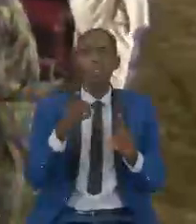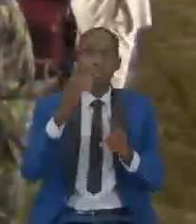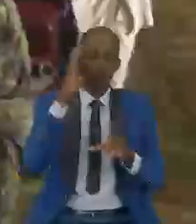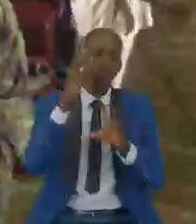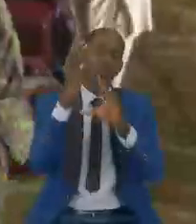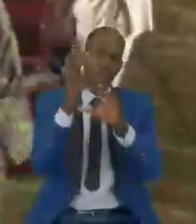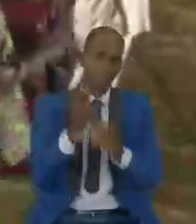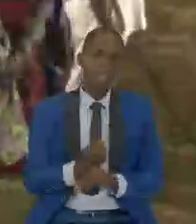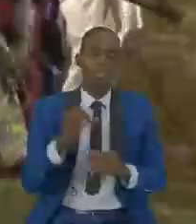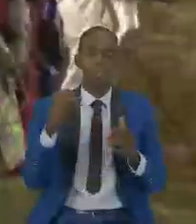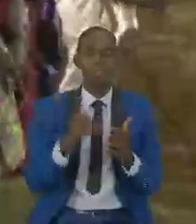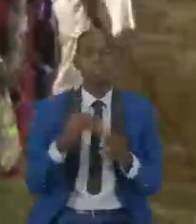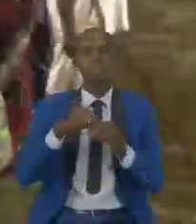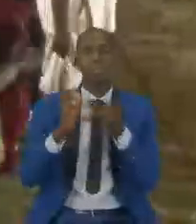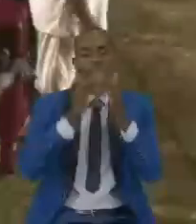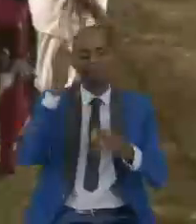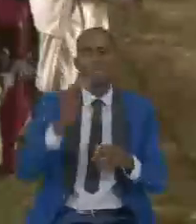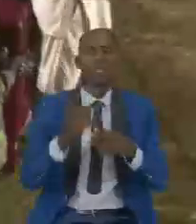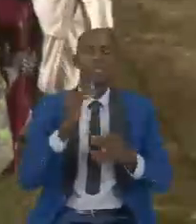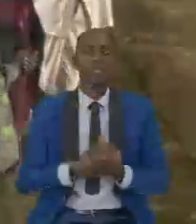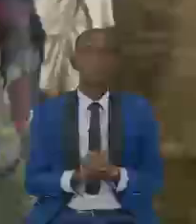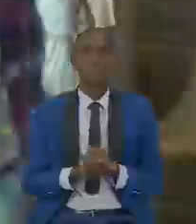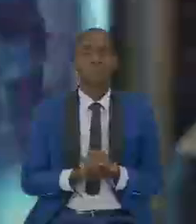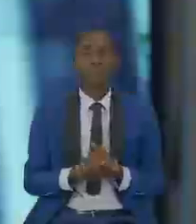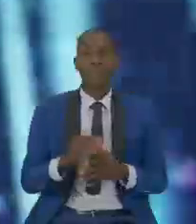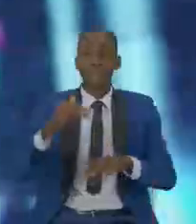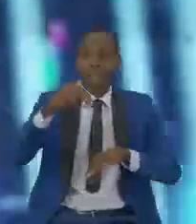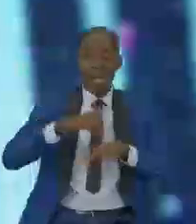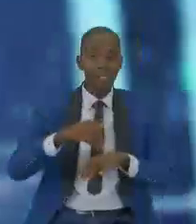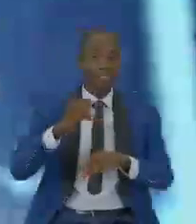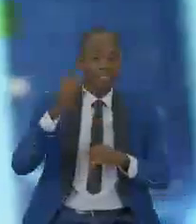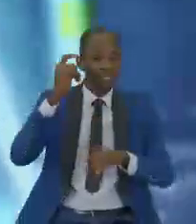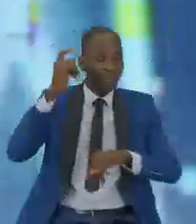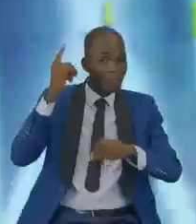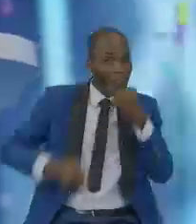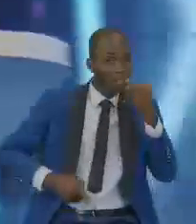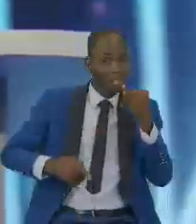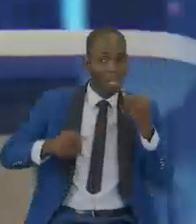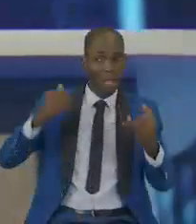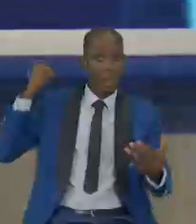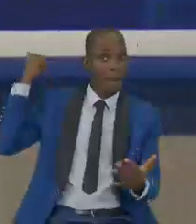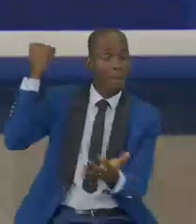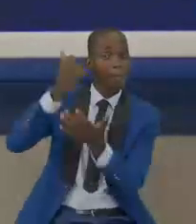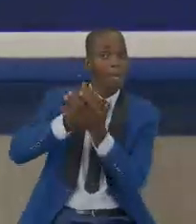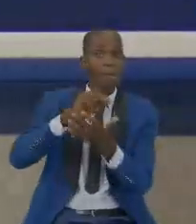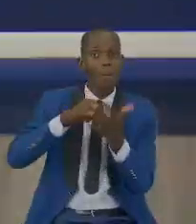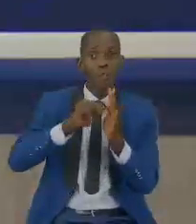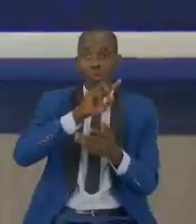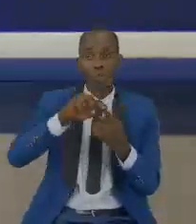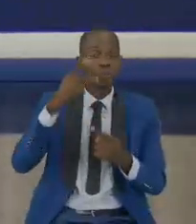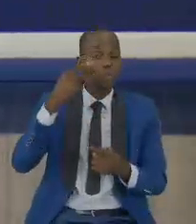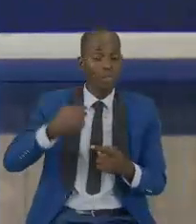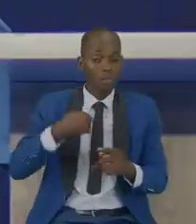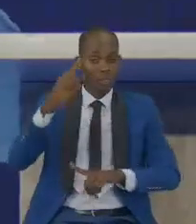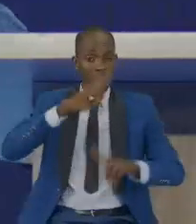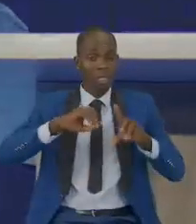Realization will come. At the final amen, you check up yourself and you will